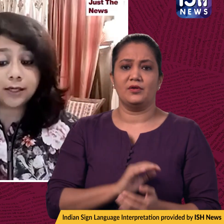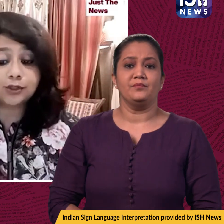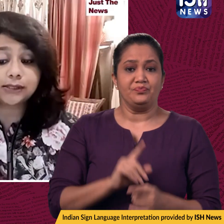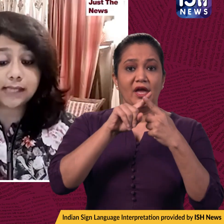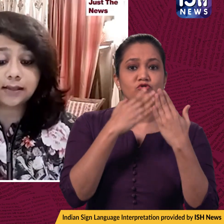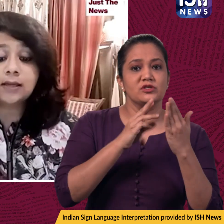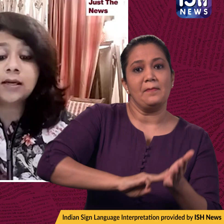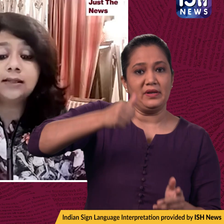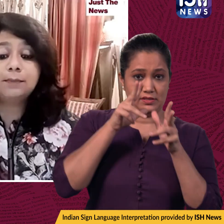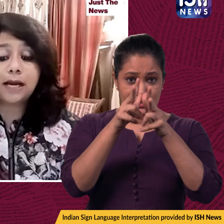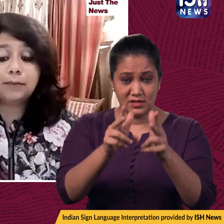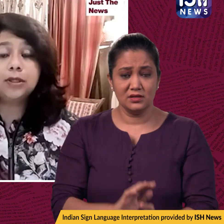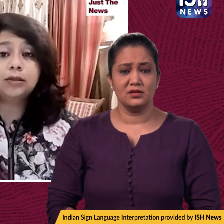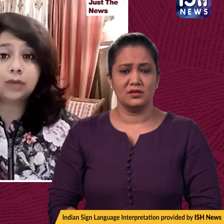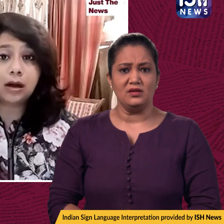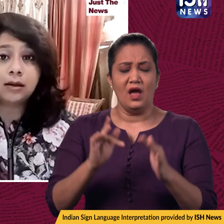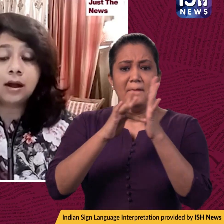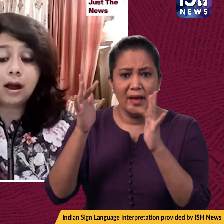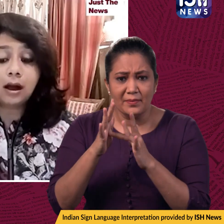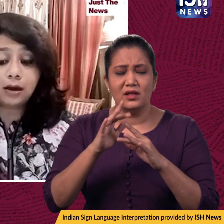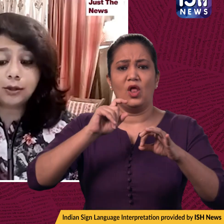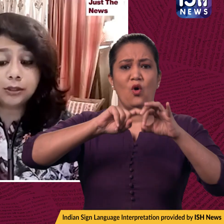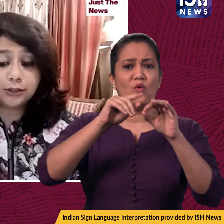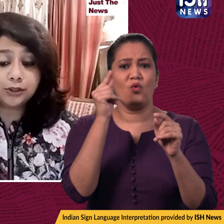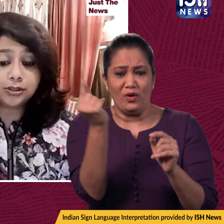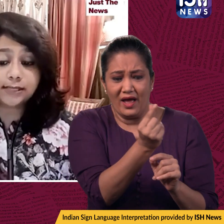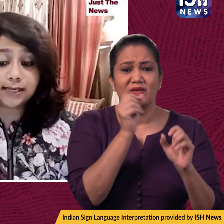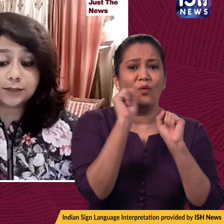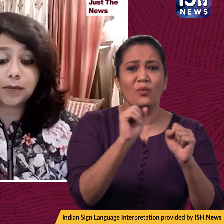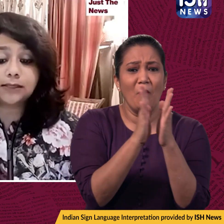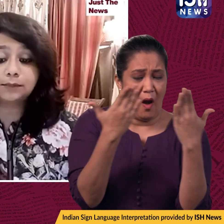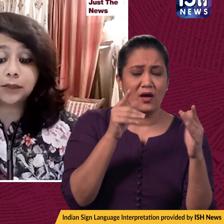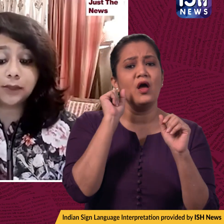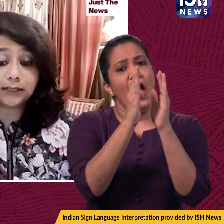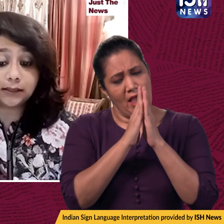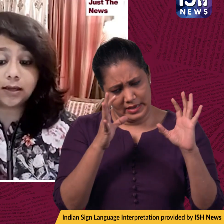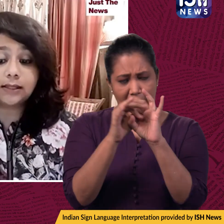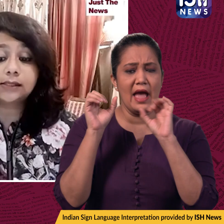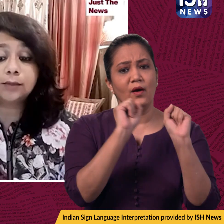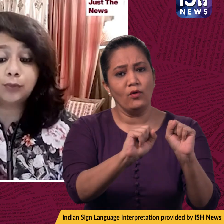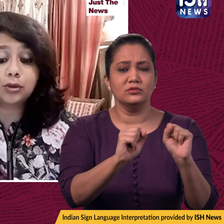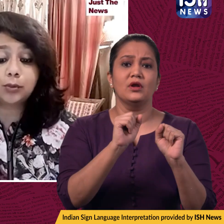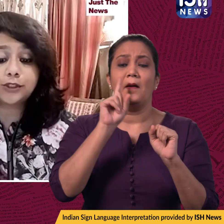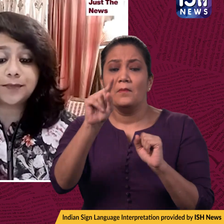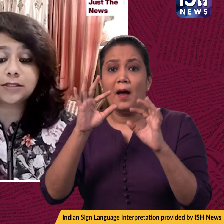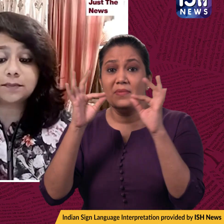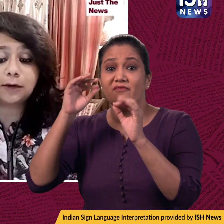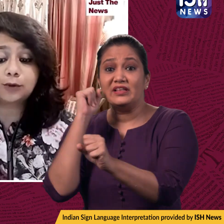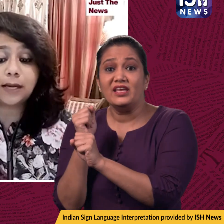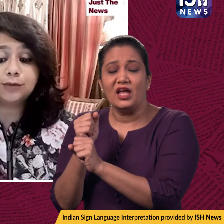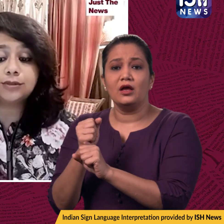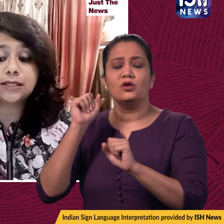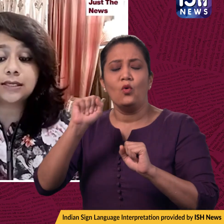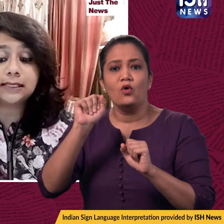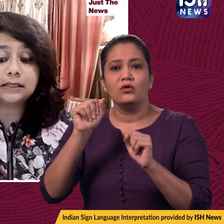B.C. Nagesh has said that Bible and Quran are religious texts, but Bhagavad Gita is a book which speaks